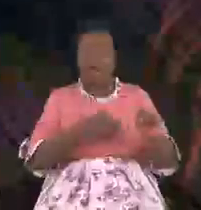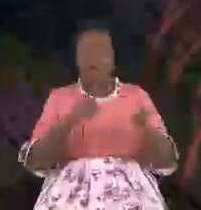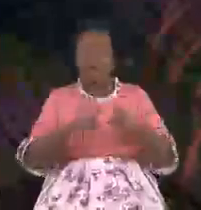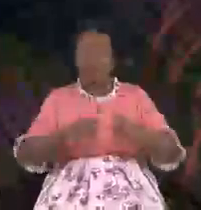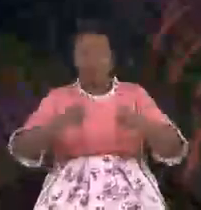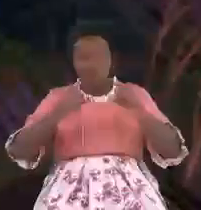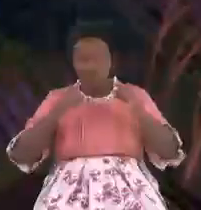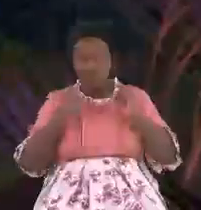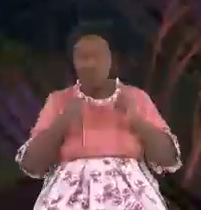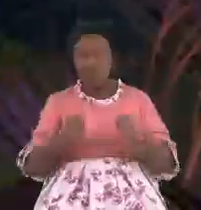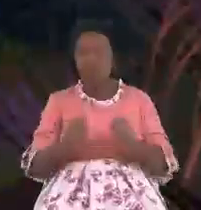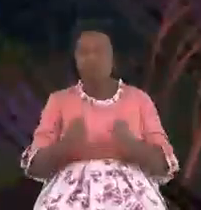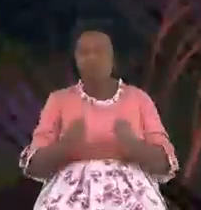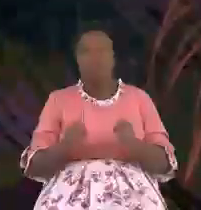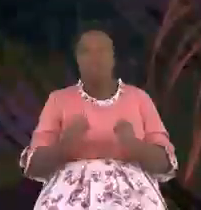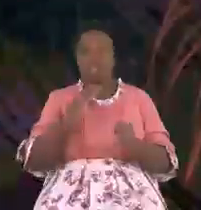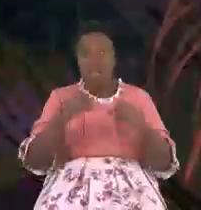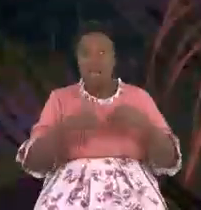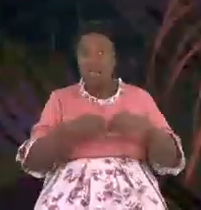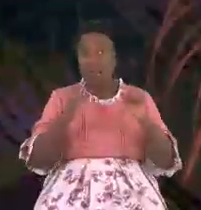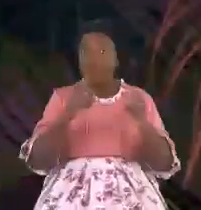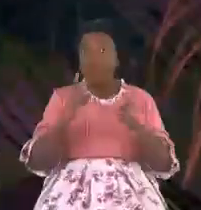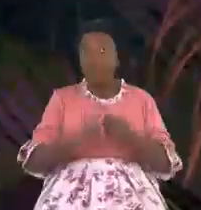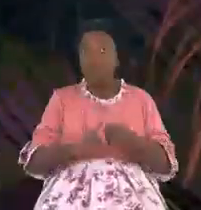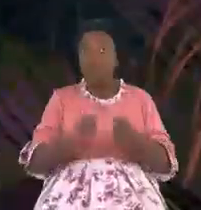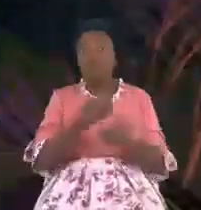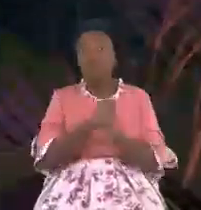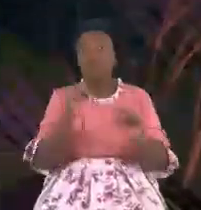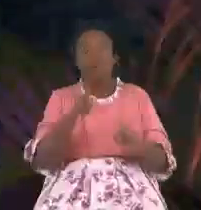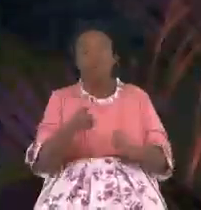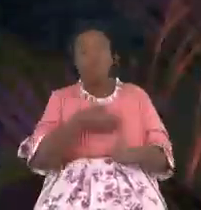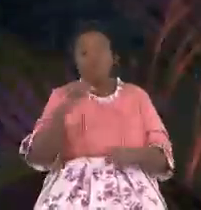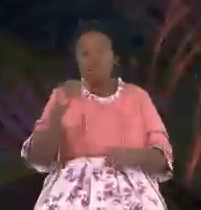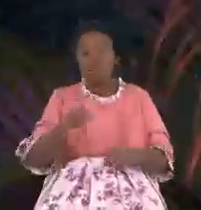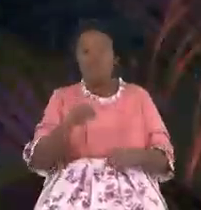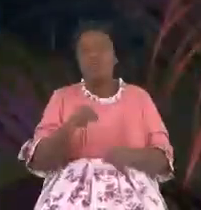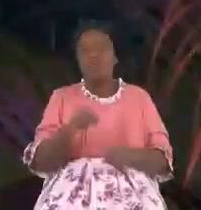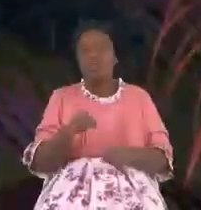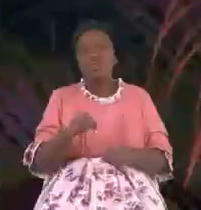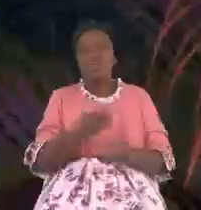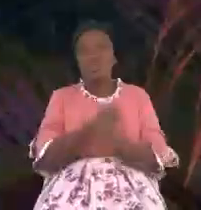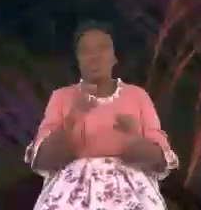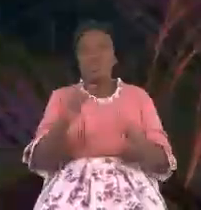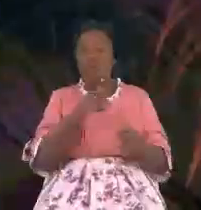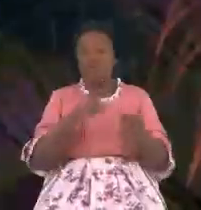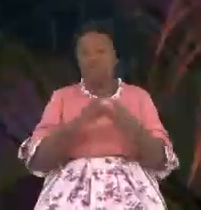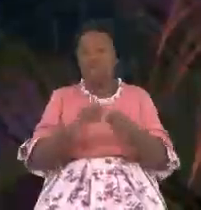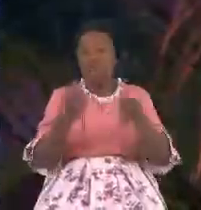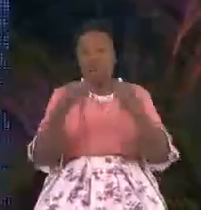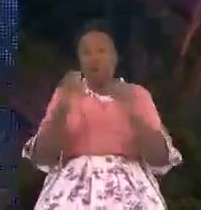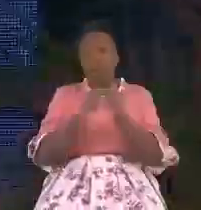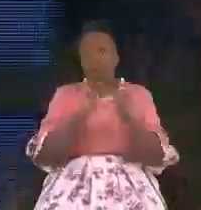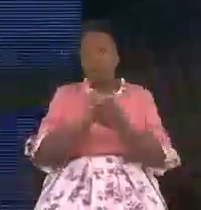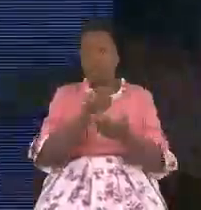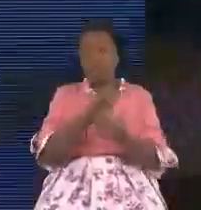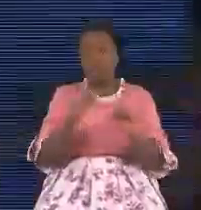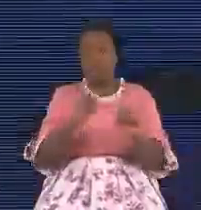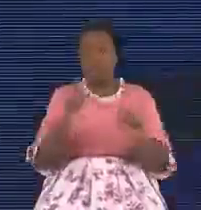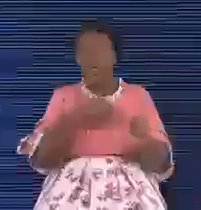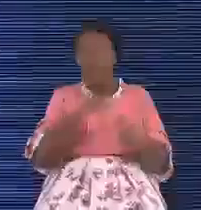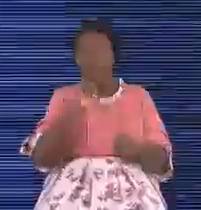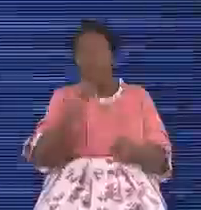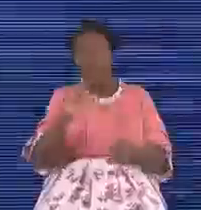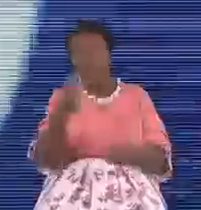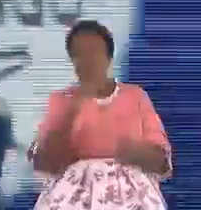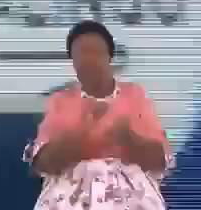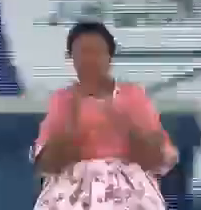know he asked her to save you you need salvation and it causes salvation not only that he has